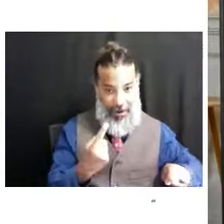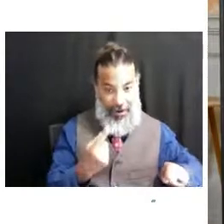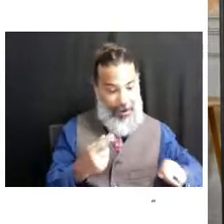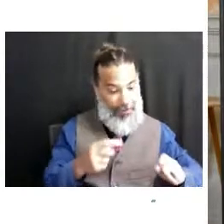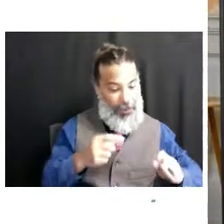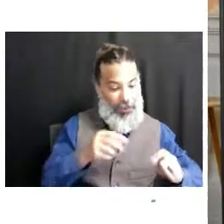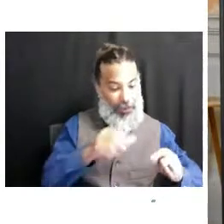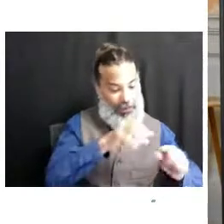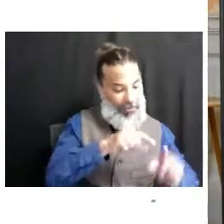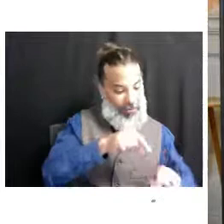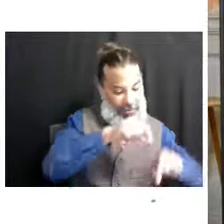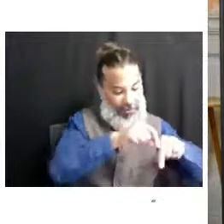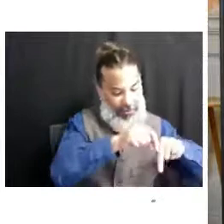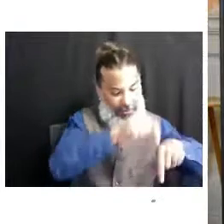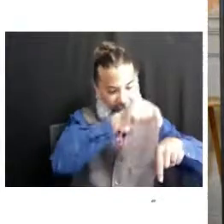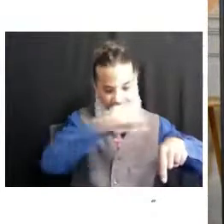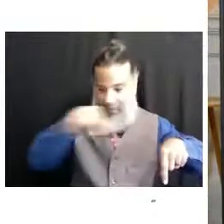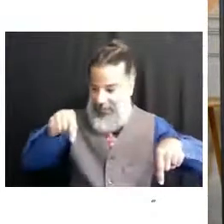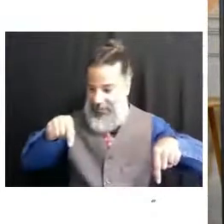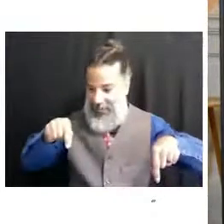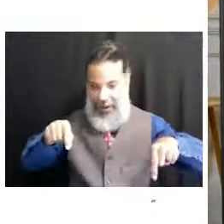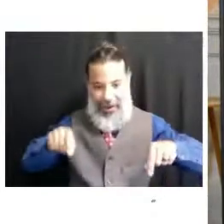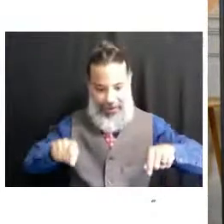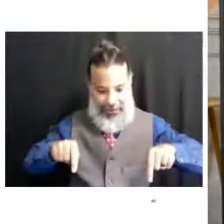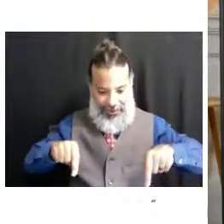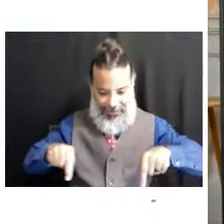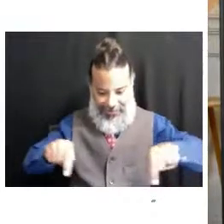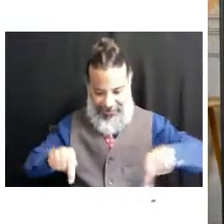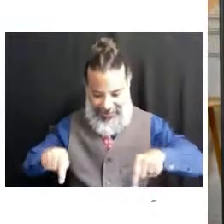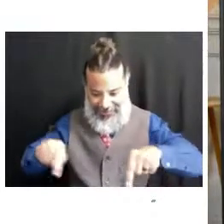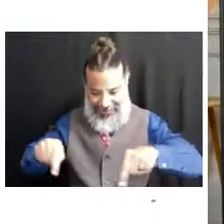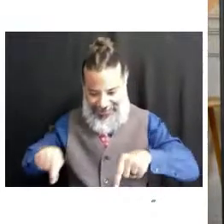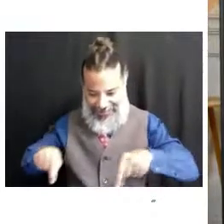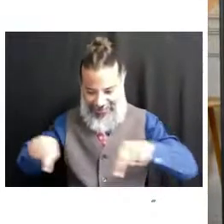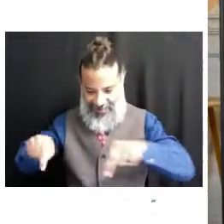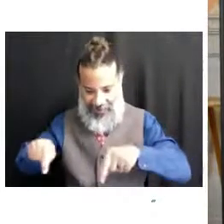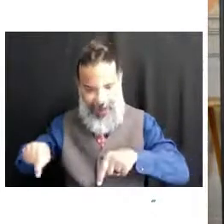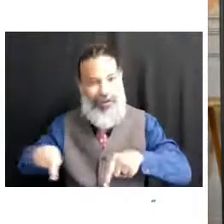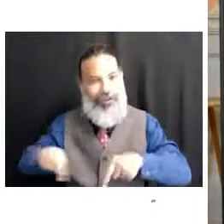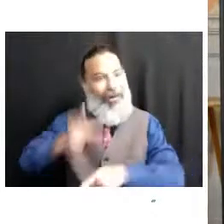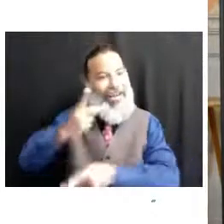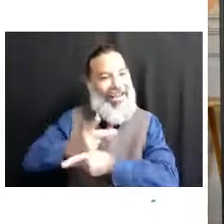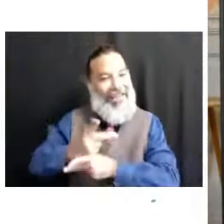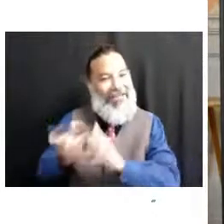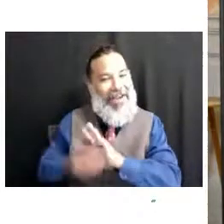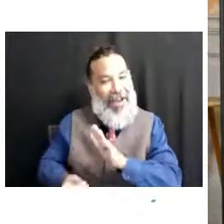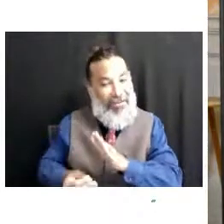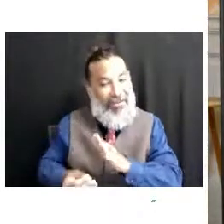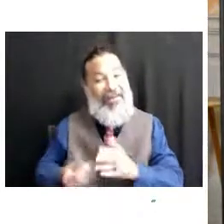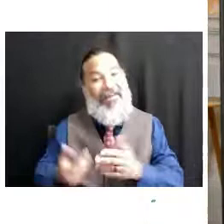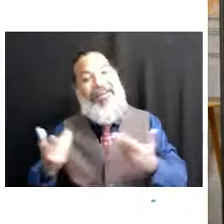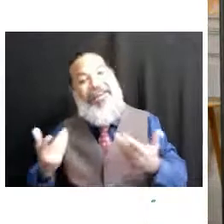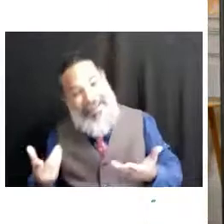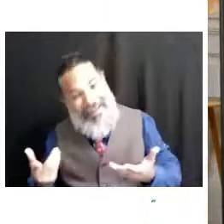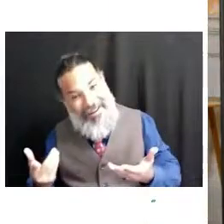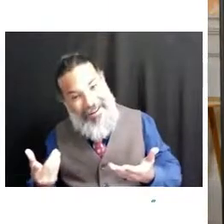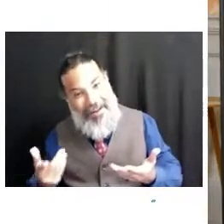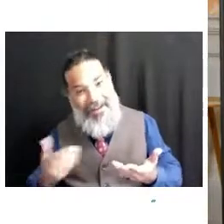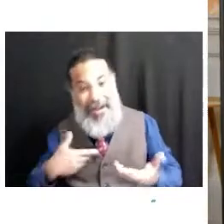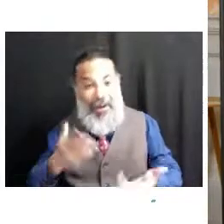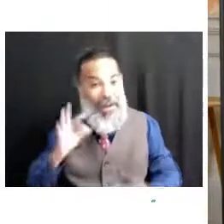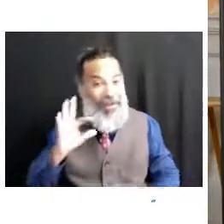attach it to another pen and it writes and keeps the letters for you. Consequently, we have